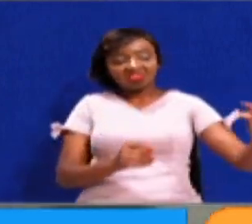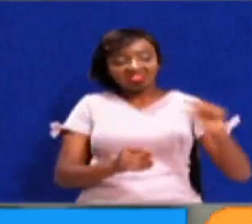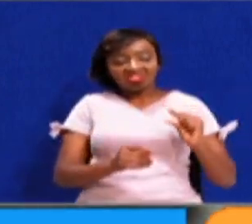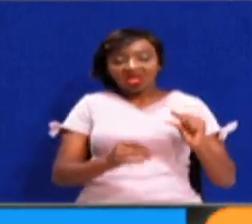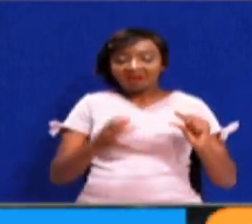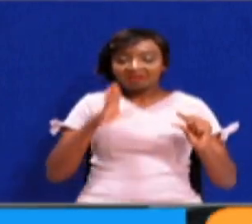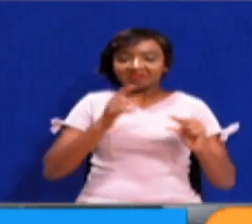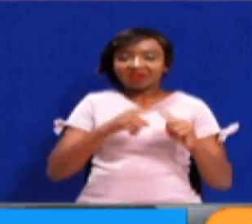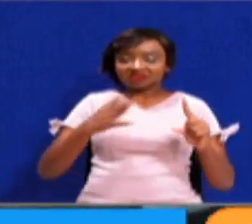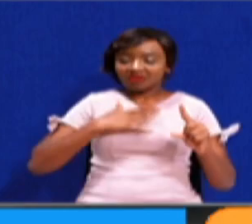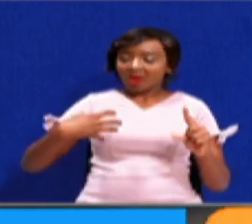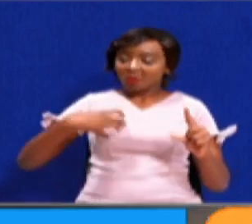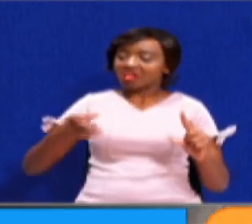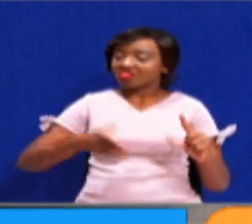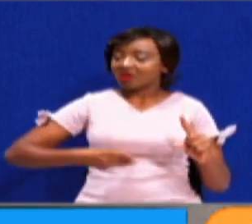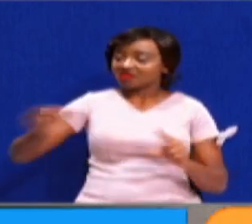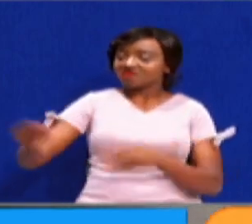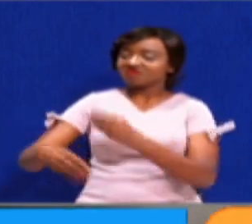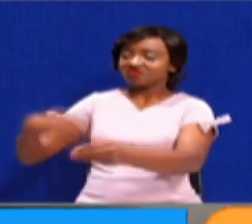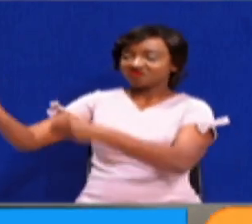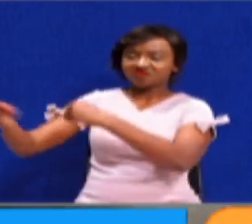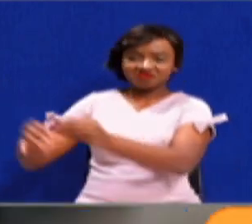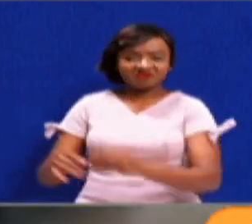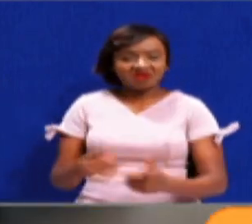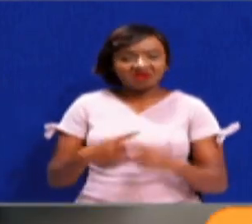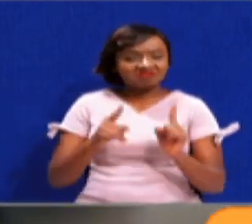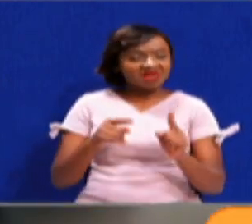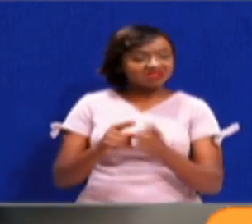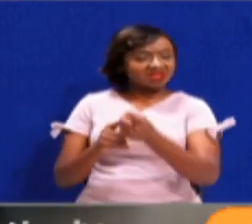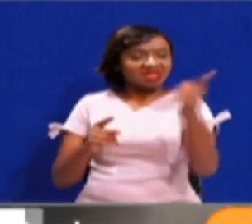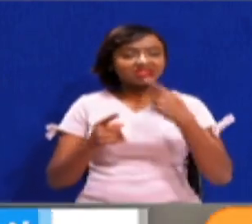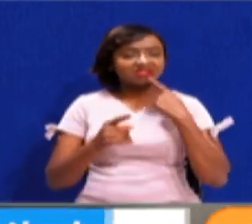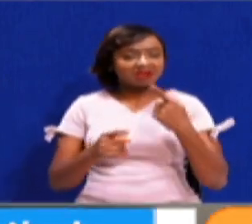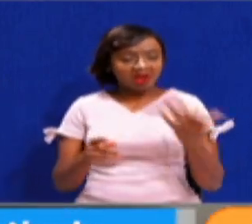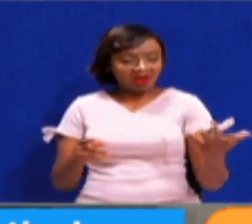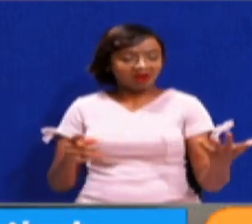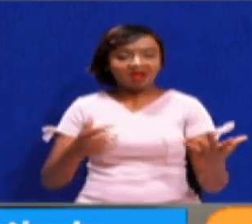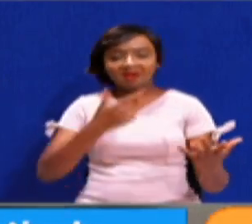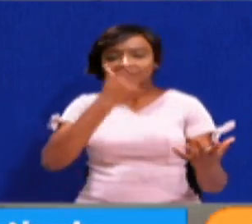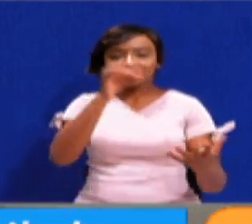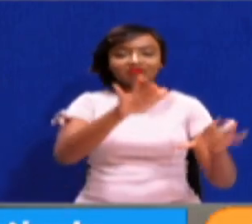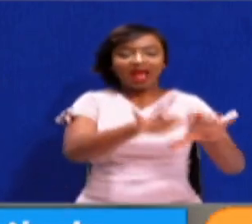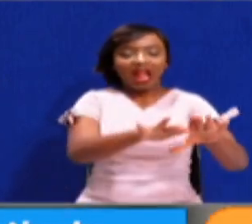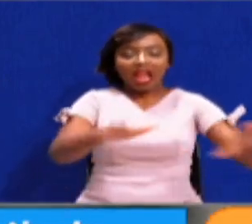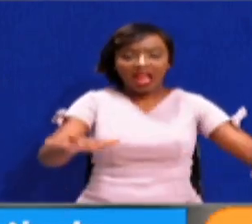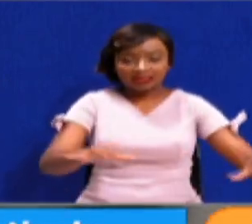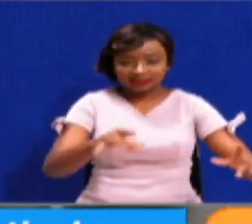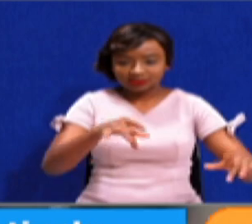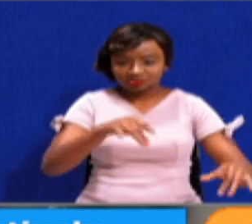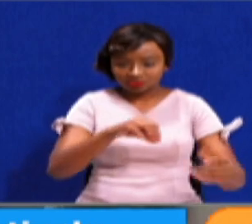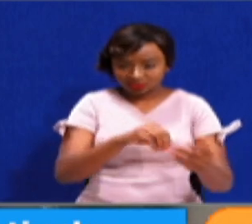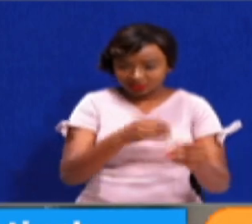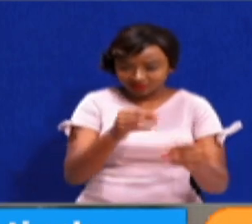mali yangu iende. Na mtu hapa watu wengine wanasema, ati wao kwa sababu ya ardhi wapewe pesa. Si ardhi